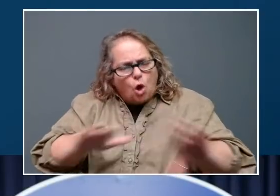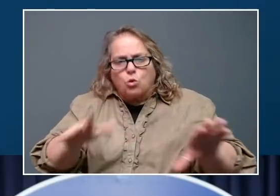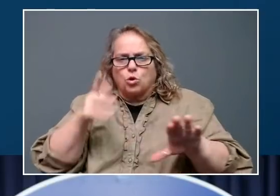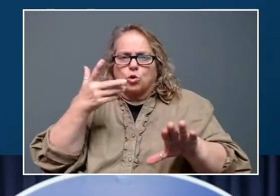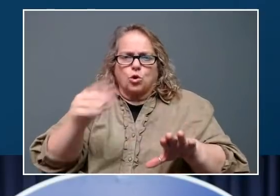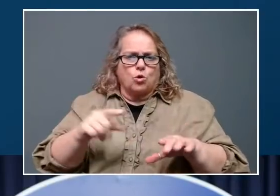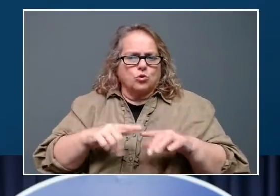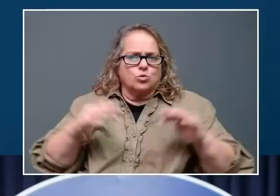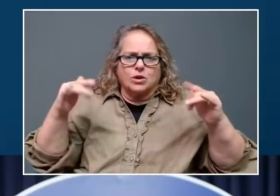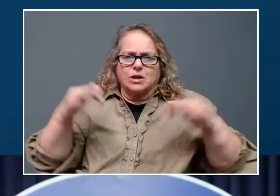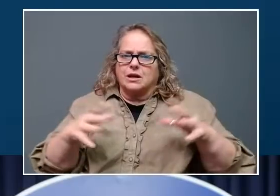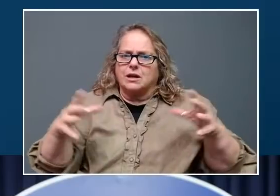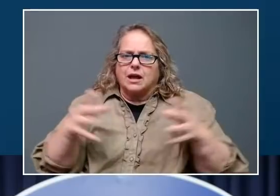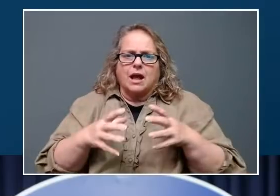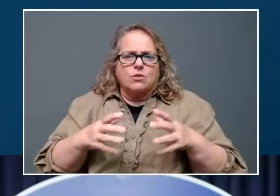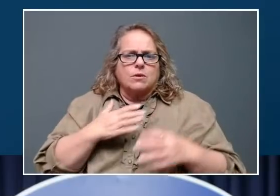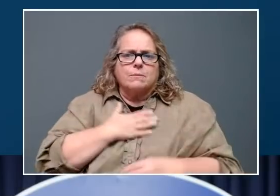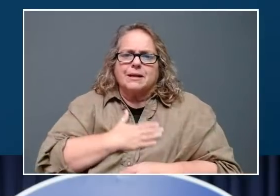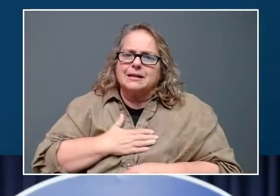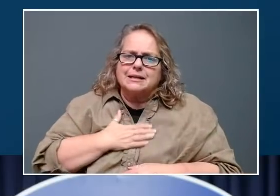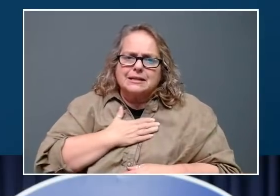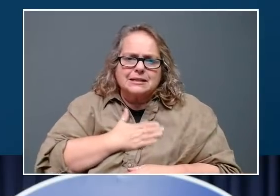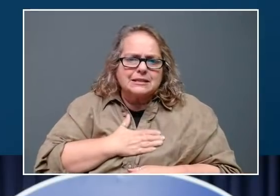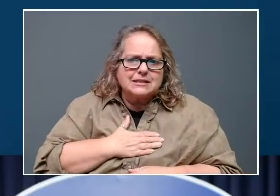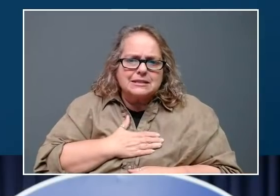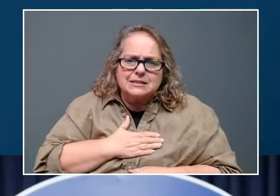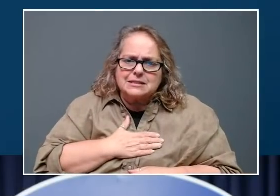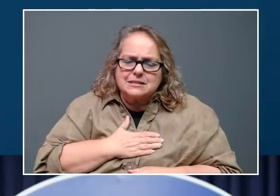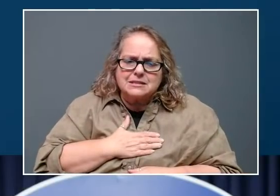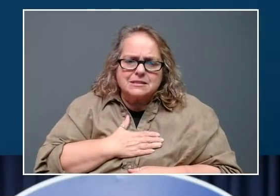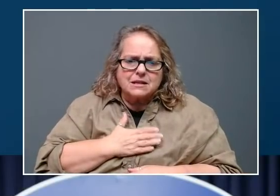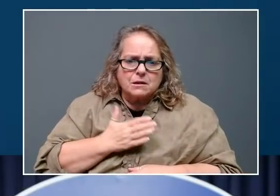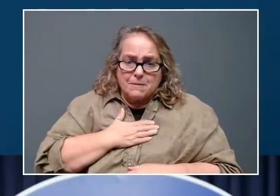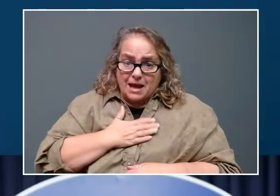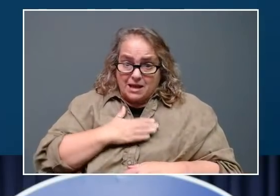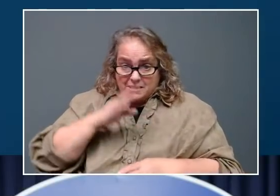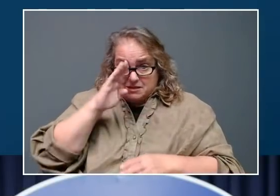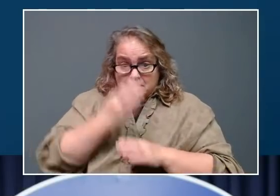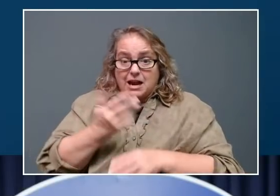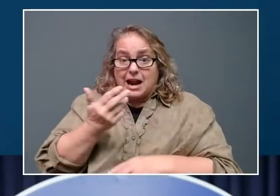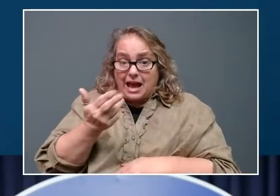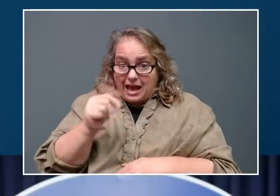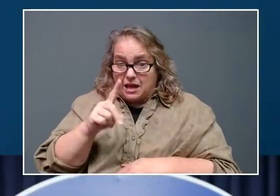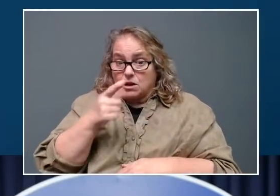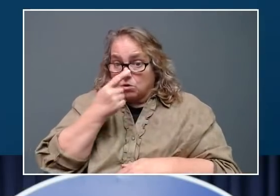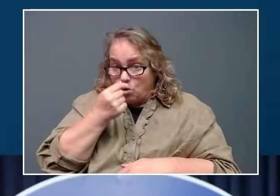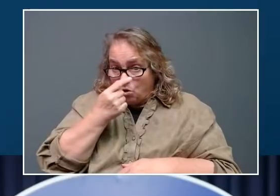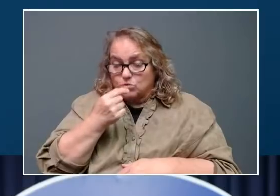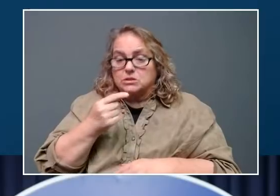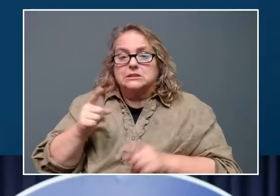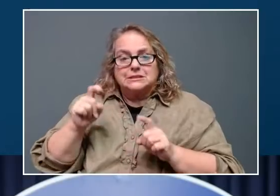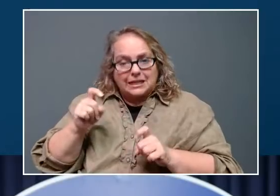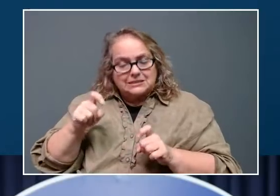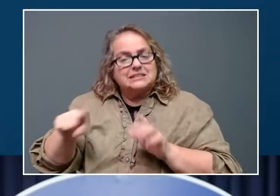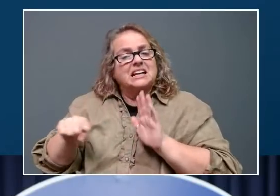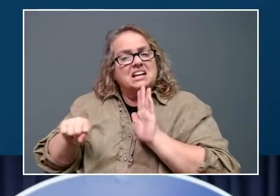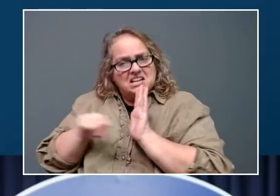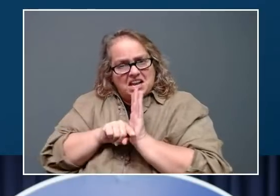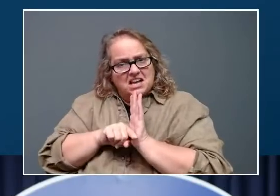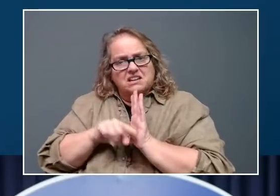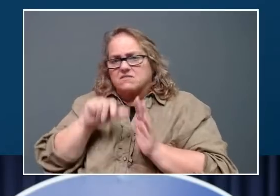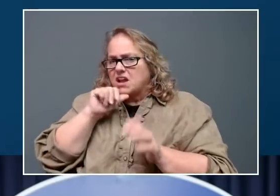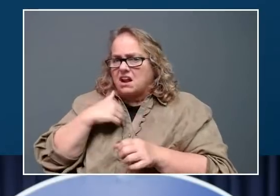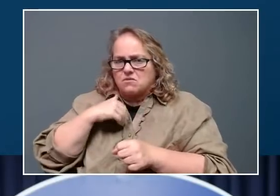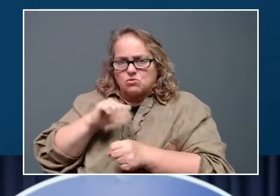know, we've been through my son had a cold, got tested, it was negative, but had a cold at the end of